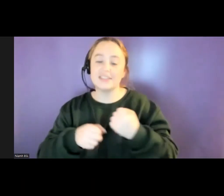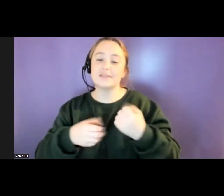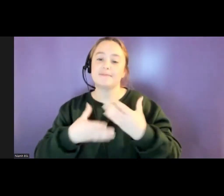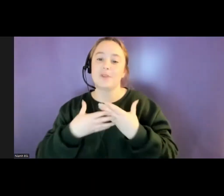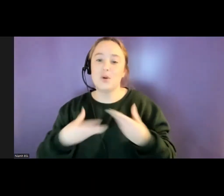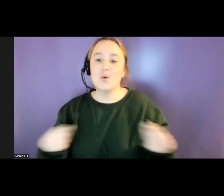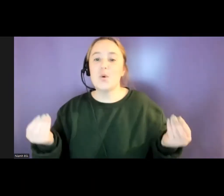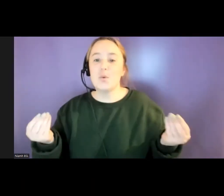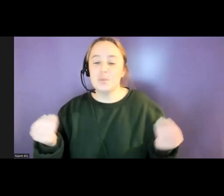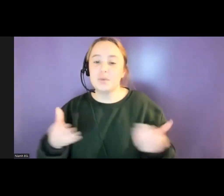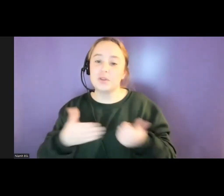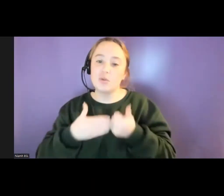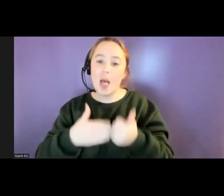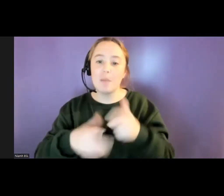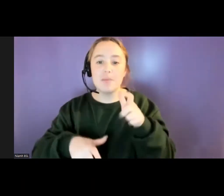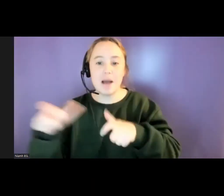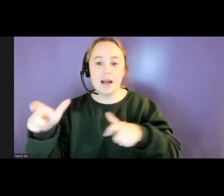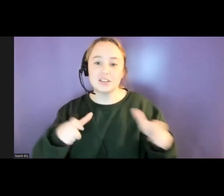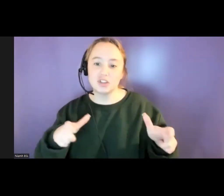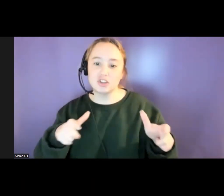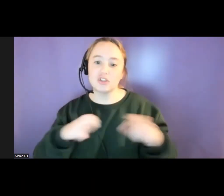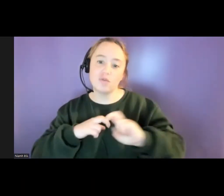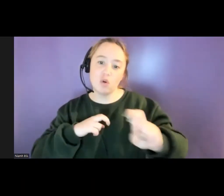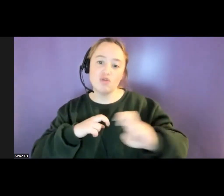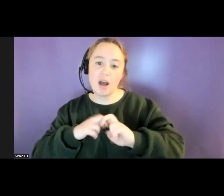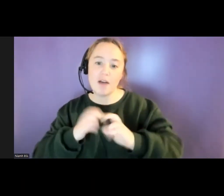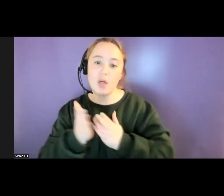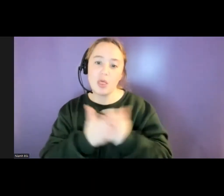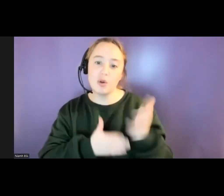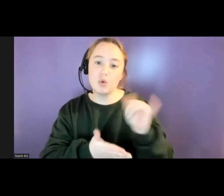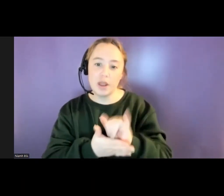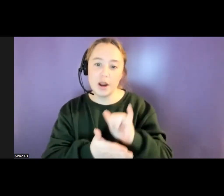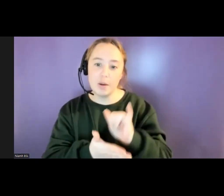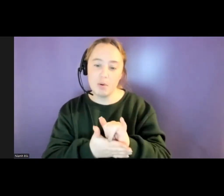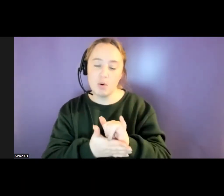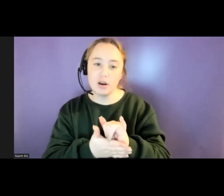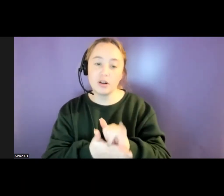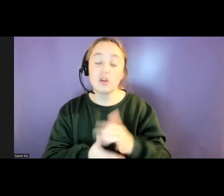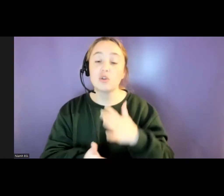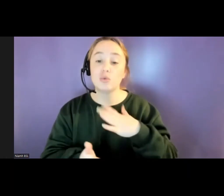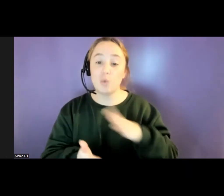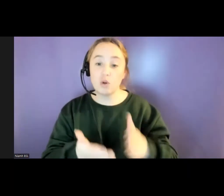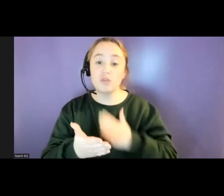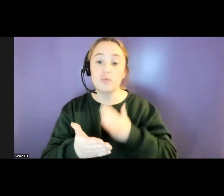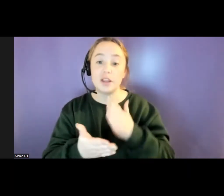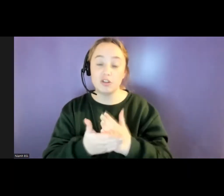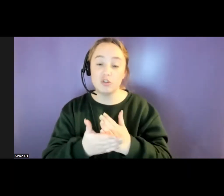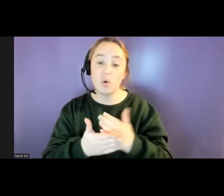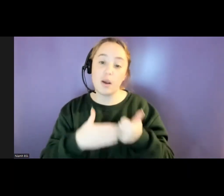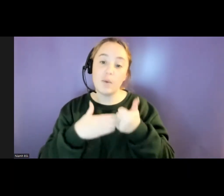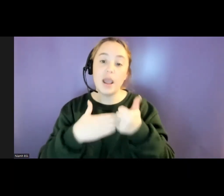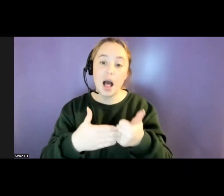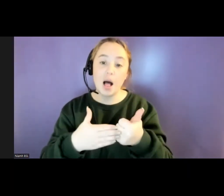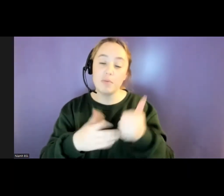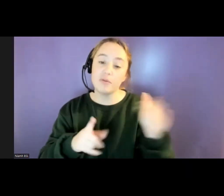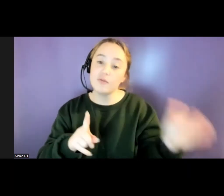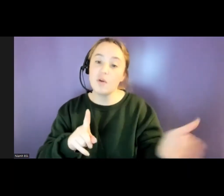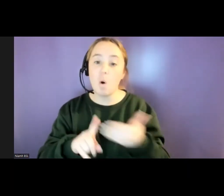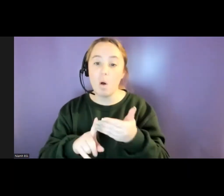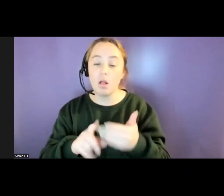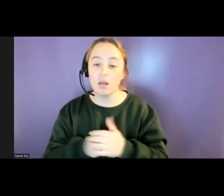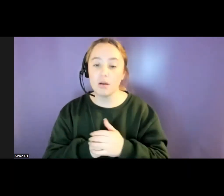passengers that travel through the airport. So we need to make sure that that is addressed for absolutely